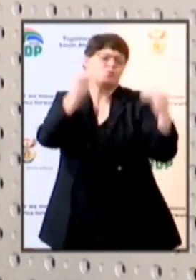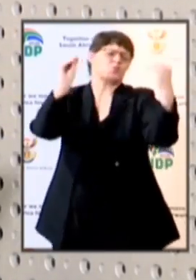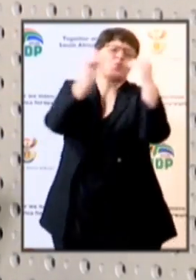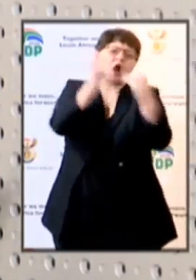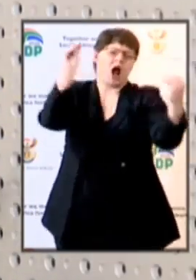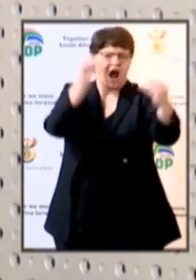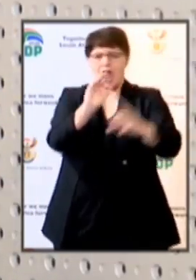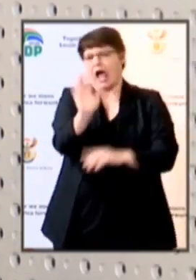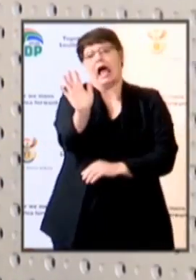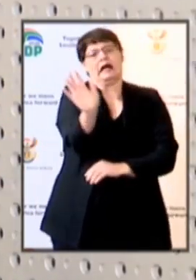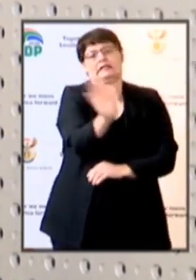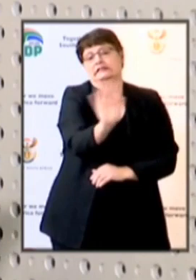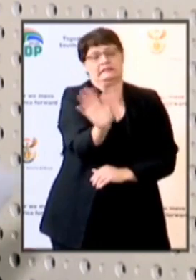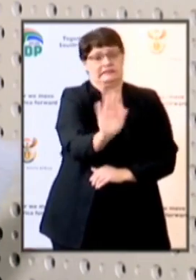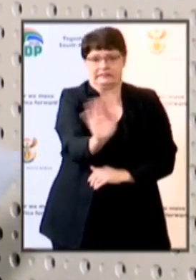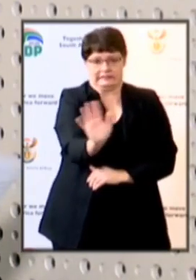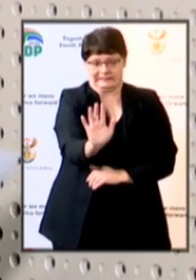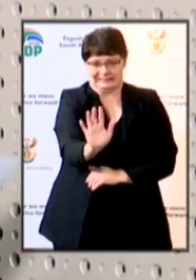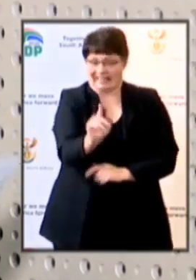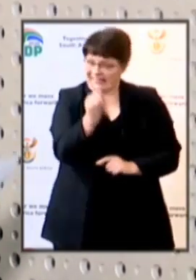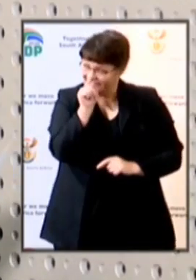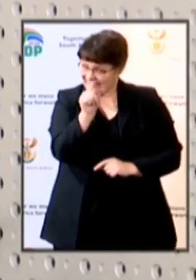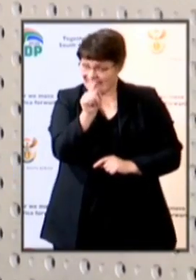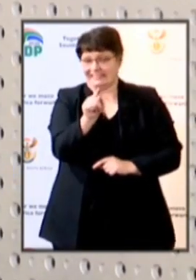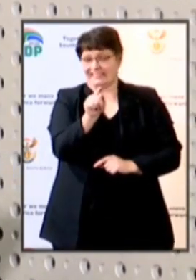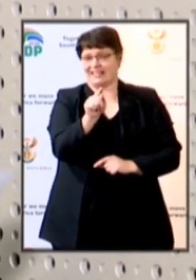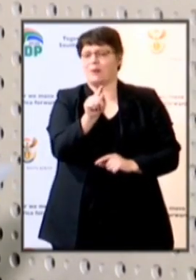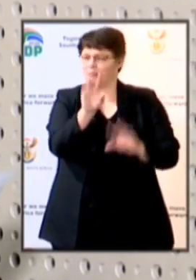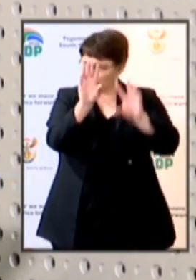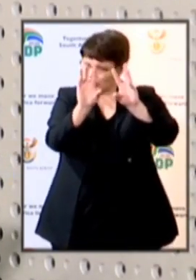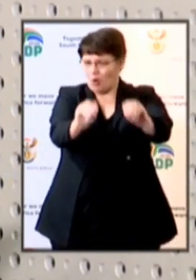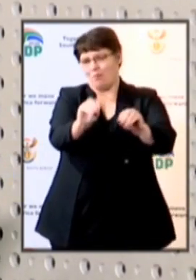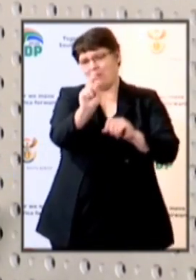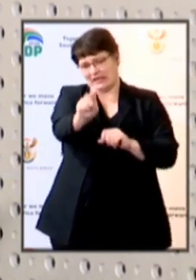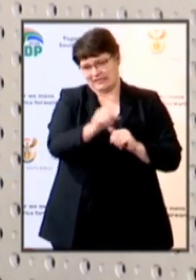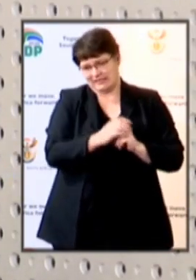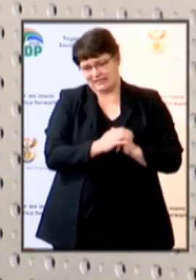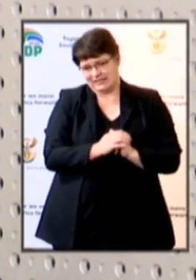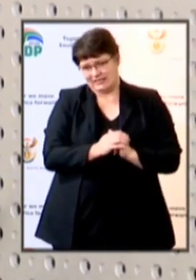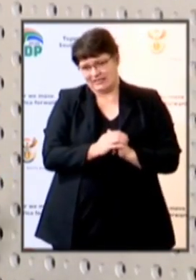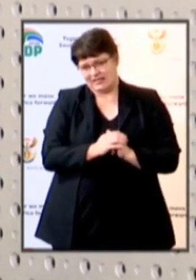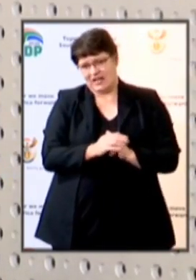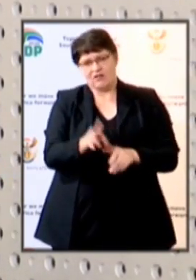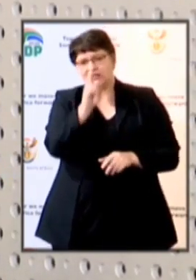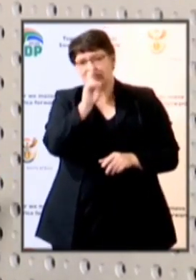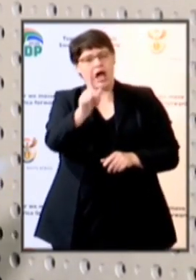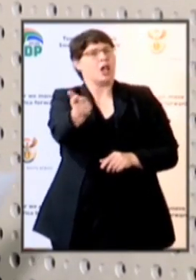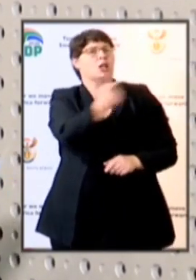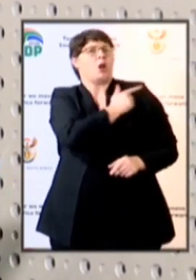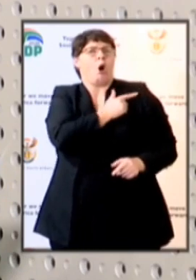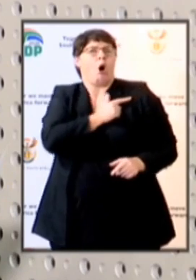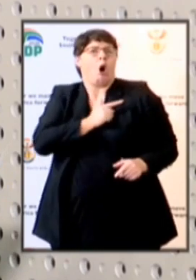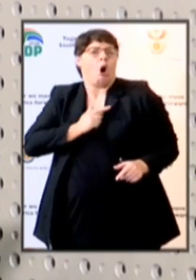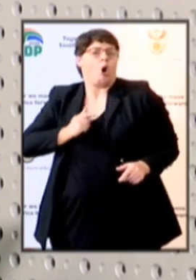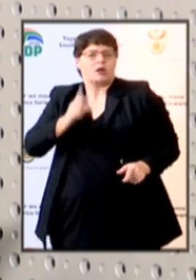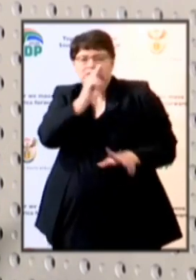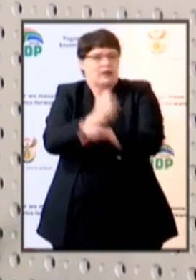And they kiss, and that have to stop. Whether you have seen that person or